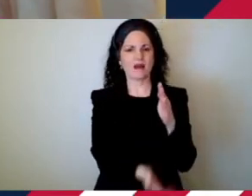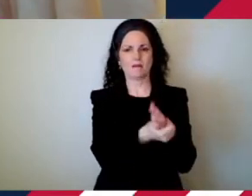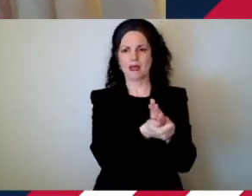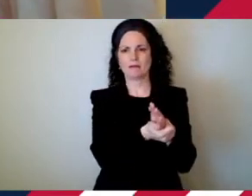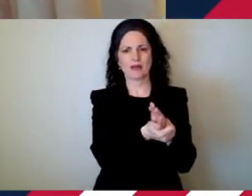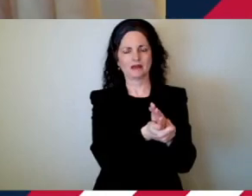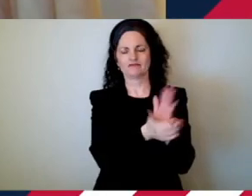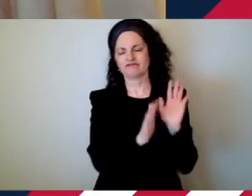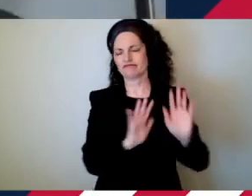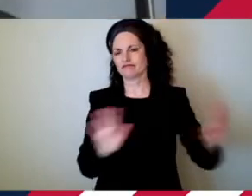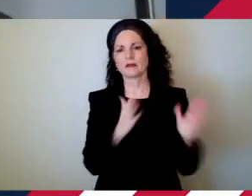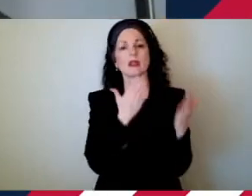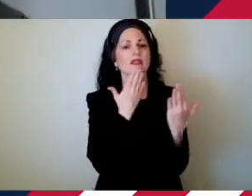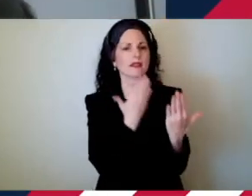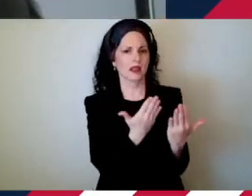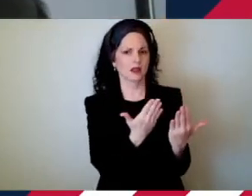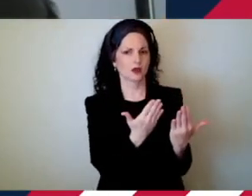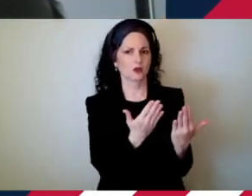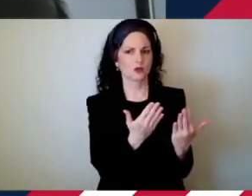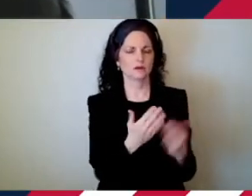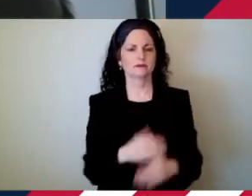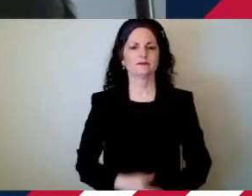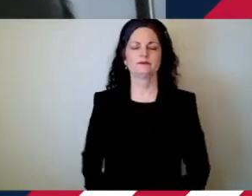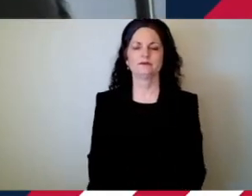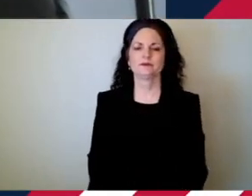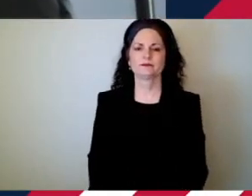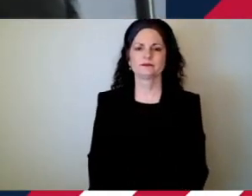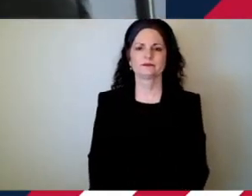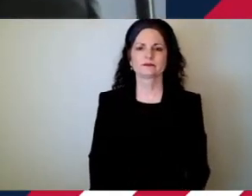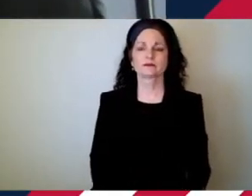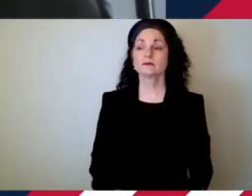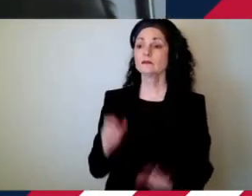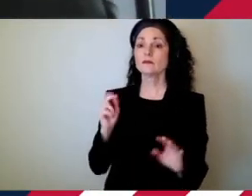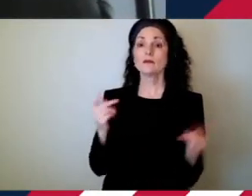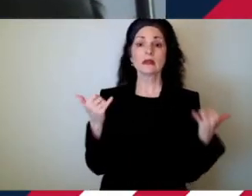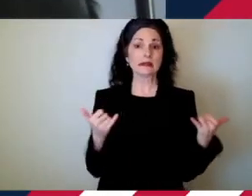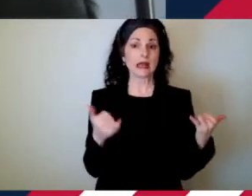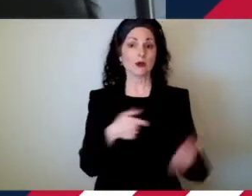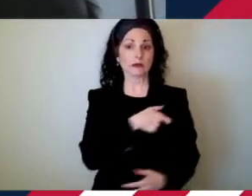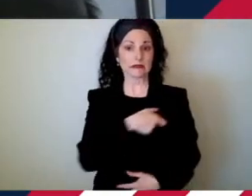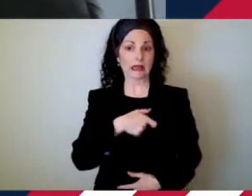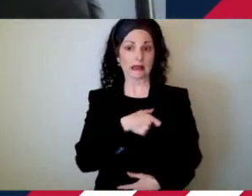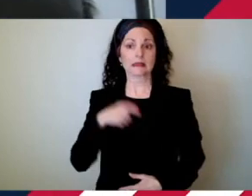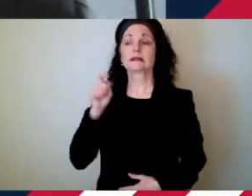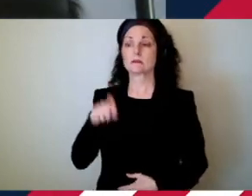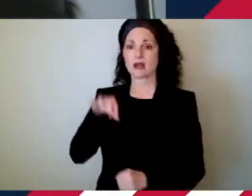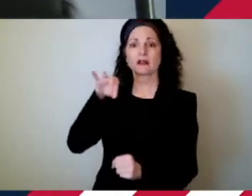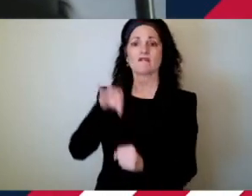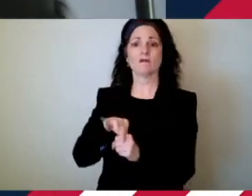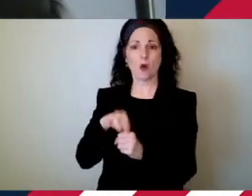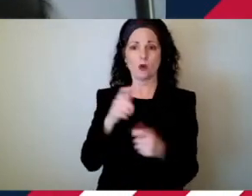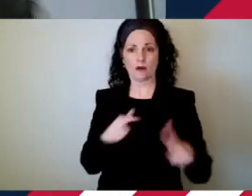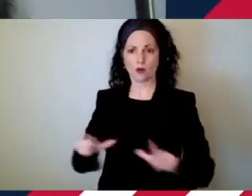Chairman. Delegates should now vote on this proposal.